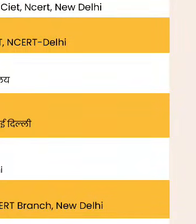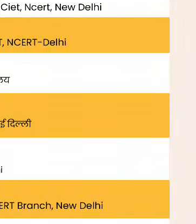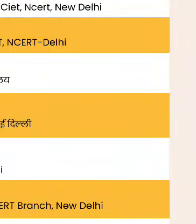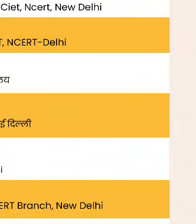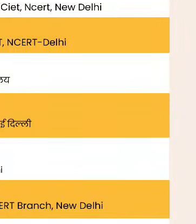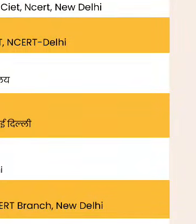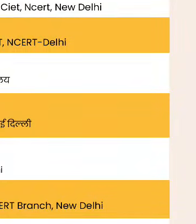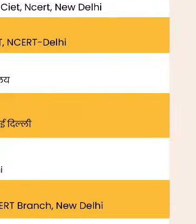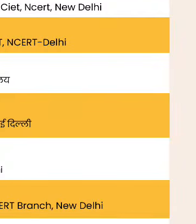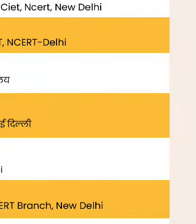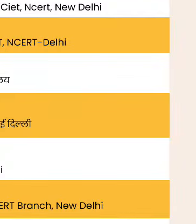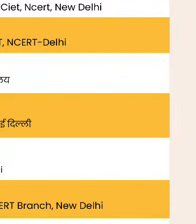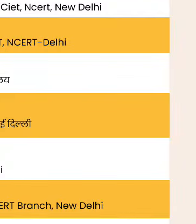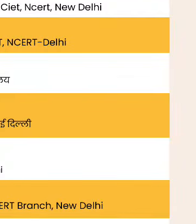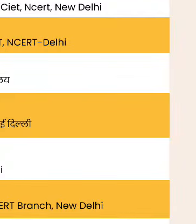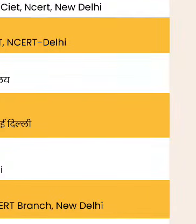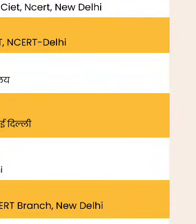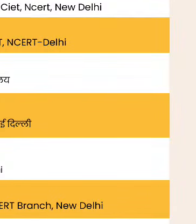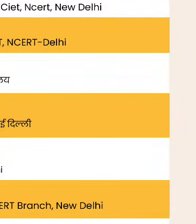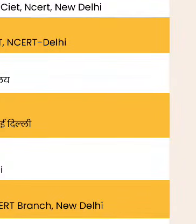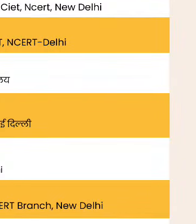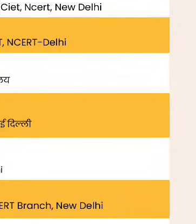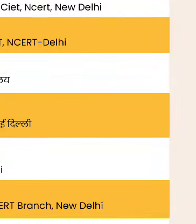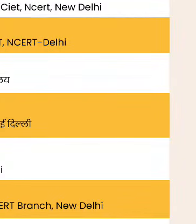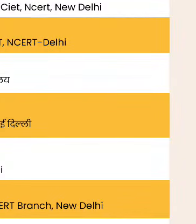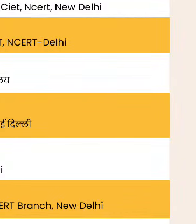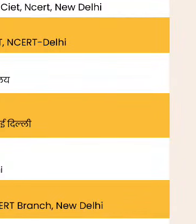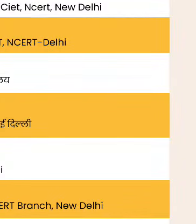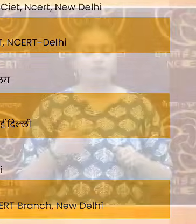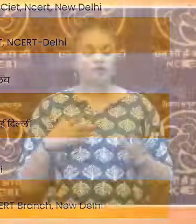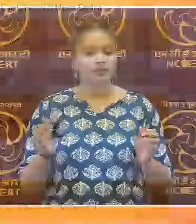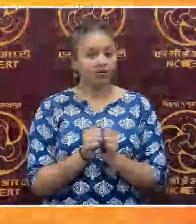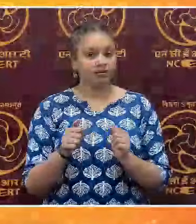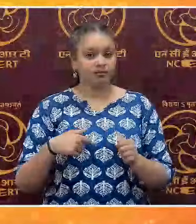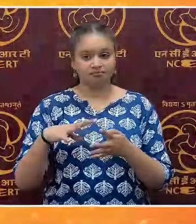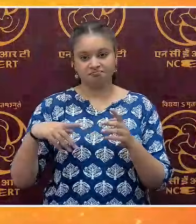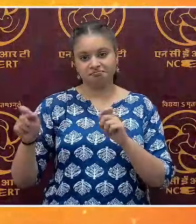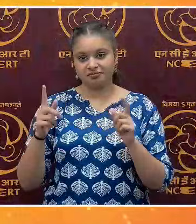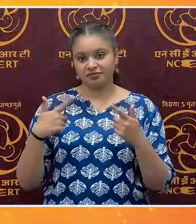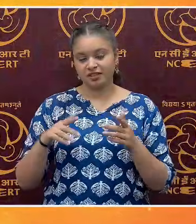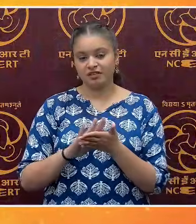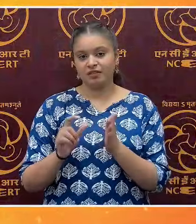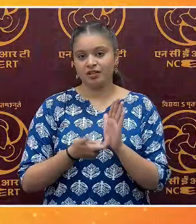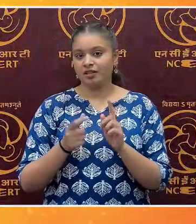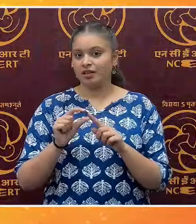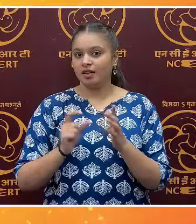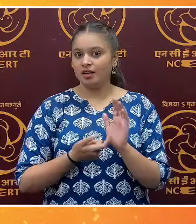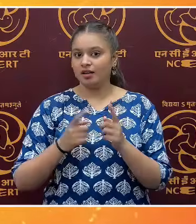online training program and the session Sahyog. With this, it's a wrap. This is me, Harpreet